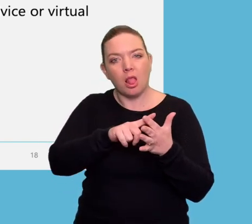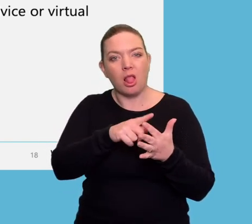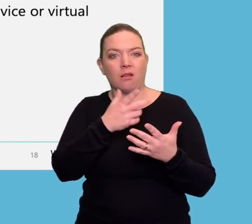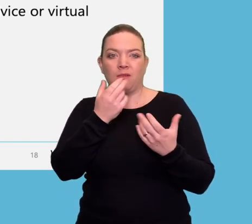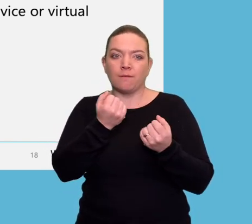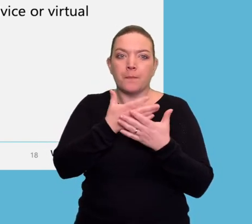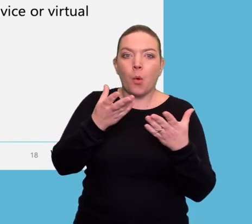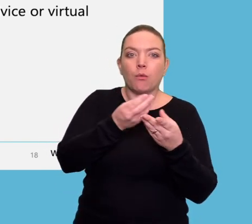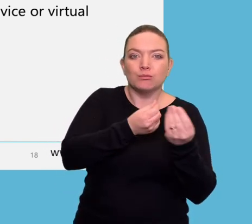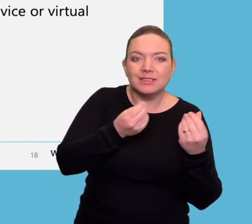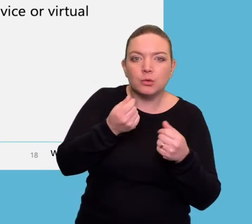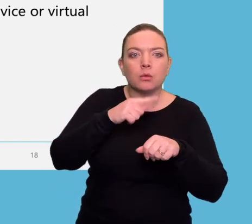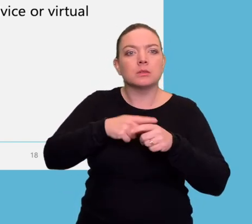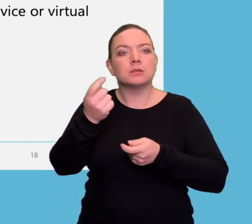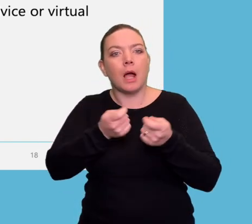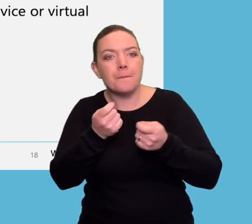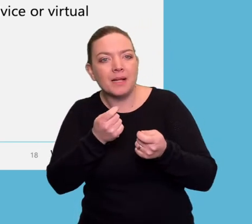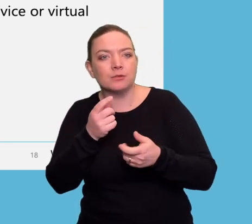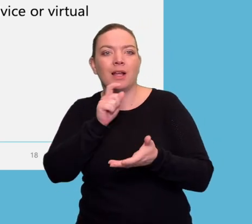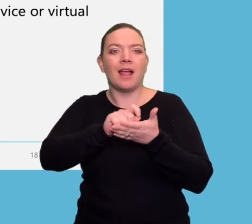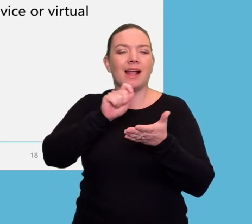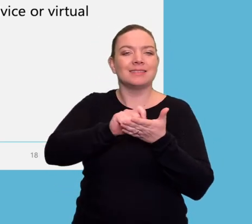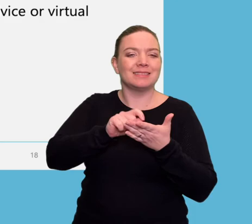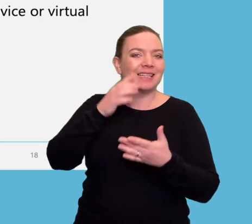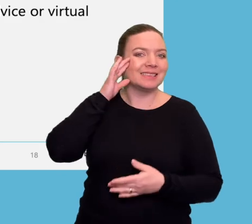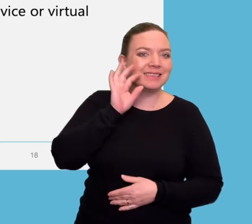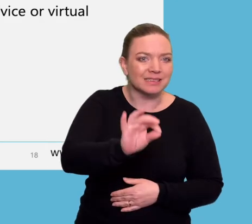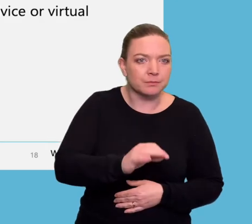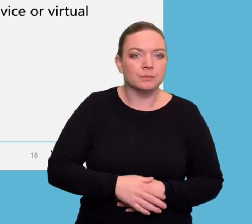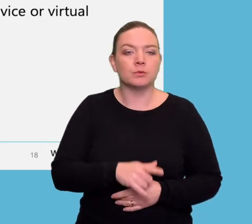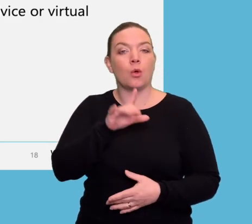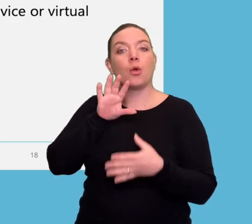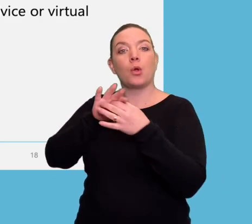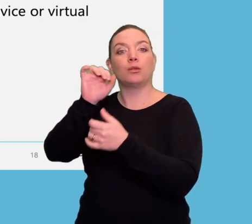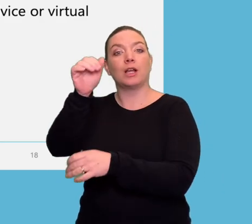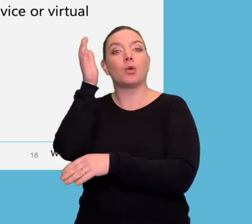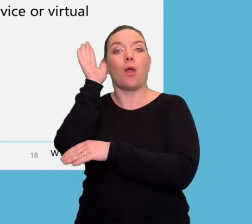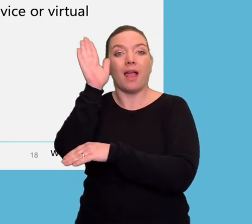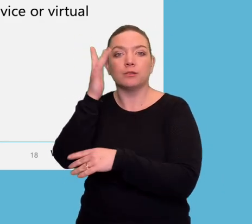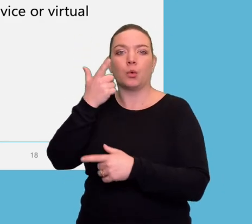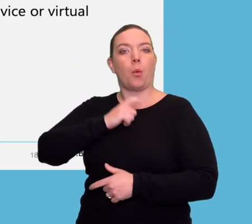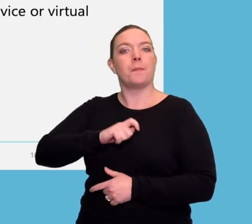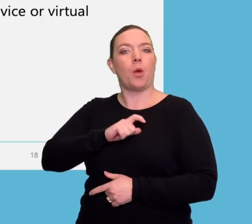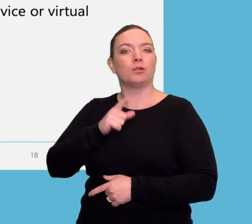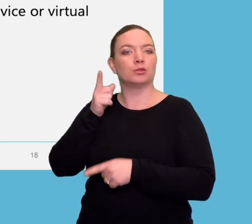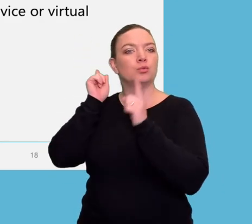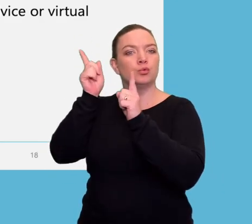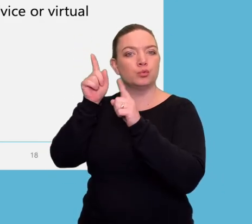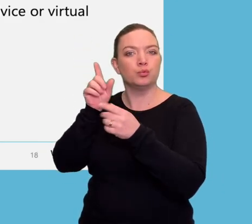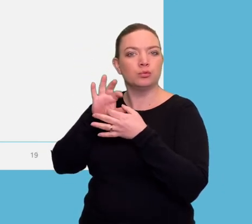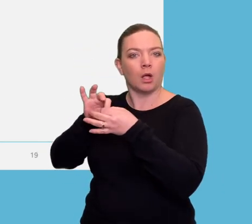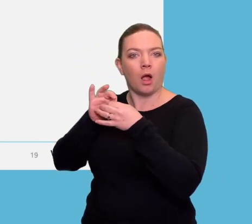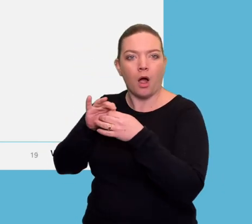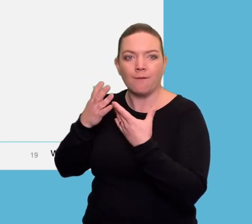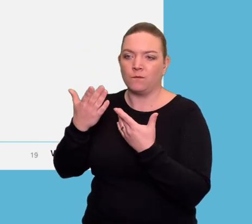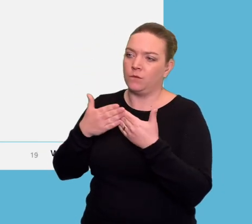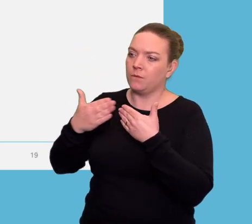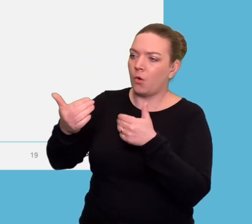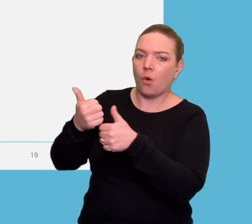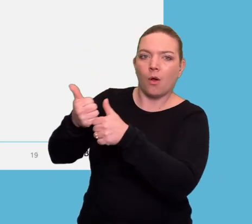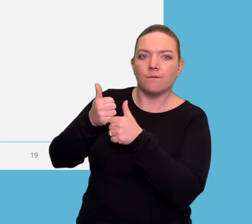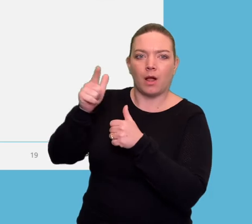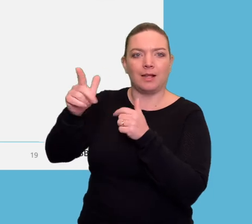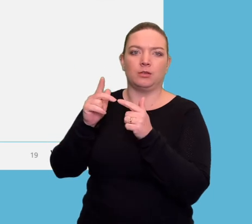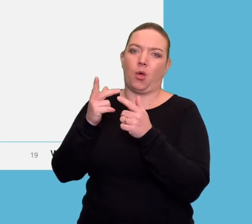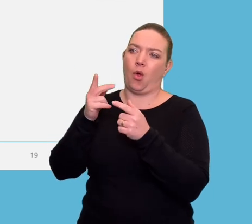tips. Please contact your lecturers and personal tutors for further advice or virtual meetings. For support with counselling, mental